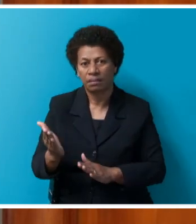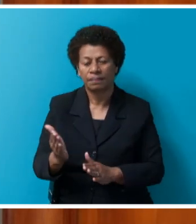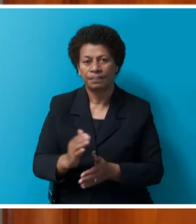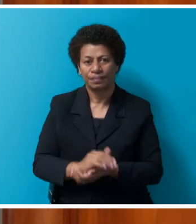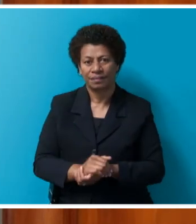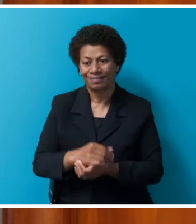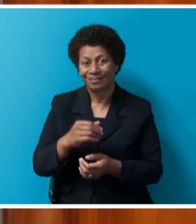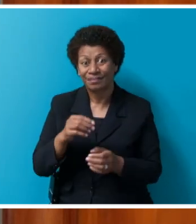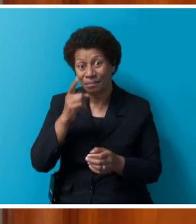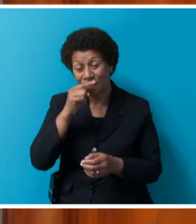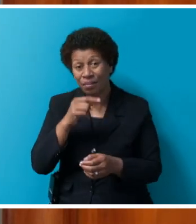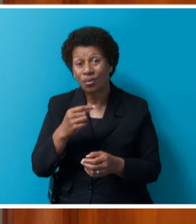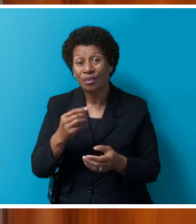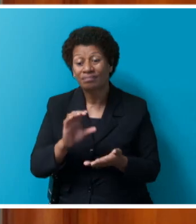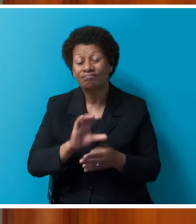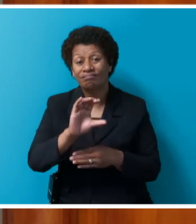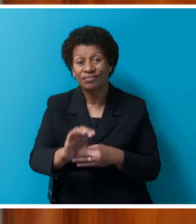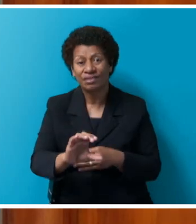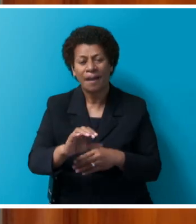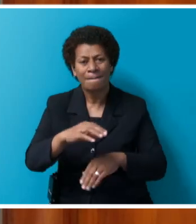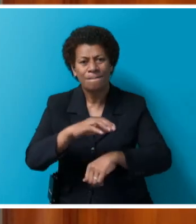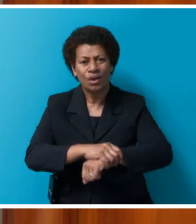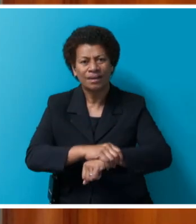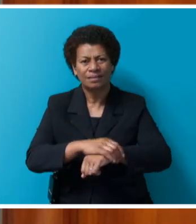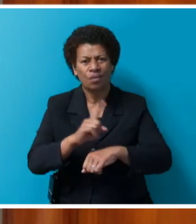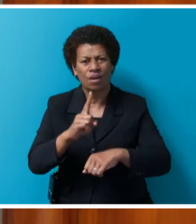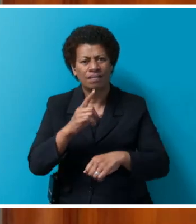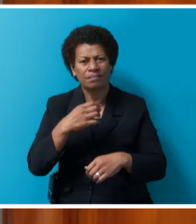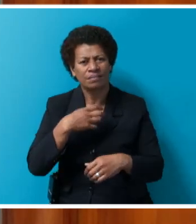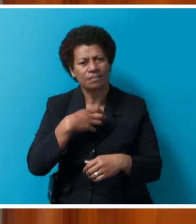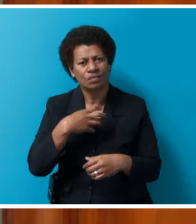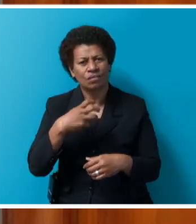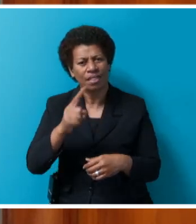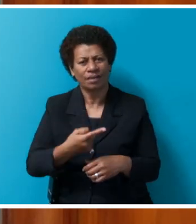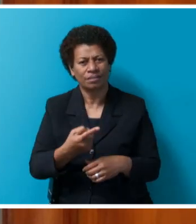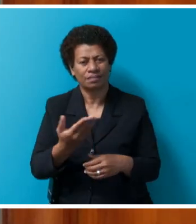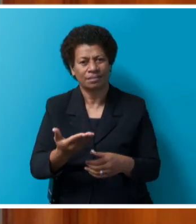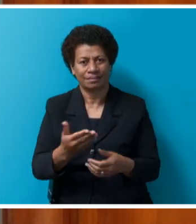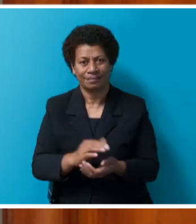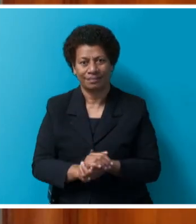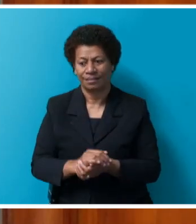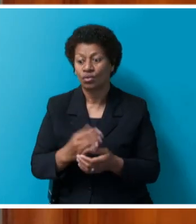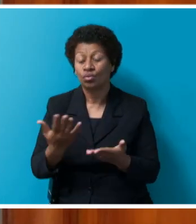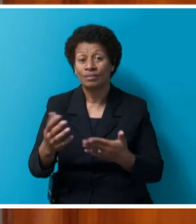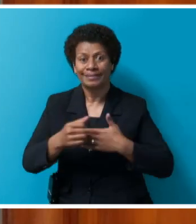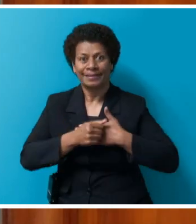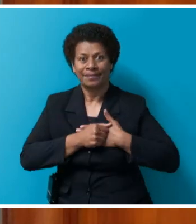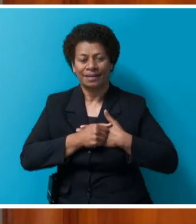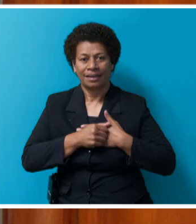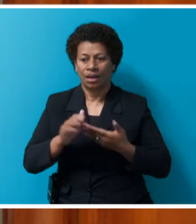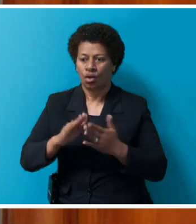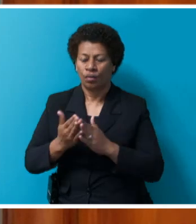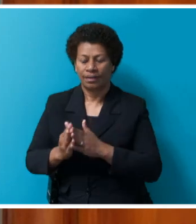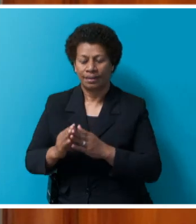presence with 1,000 more police officers to find the drug dealers, to secure our streets and communities, especially at